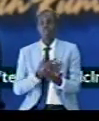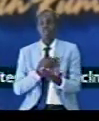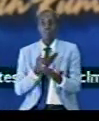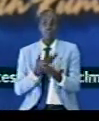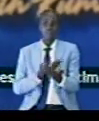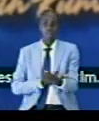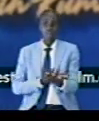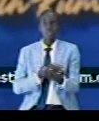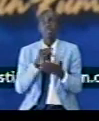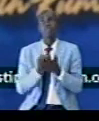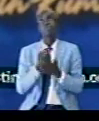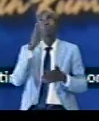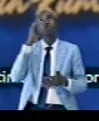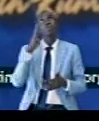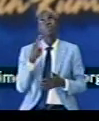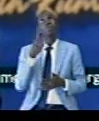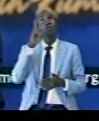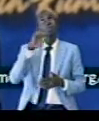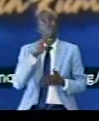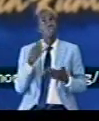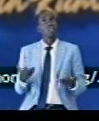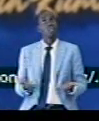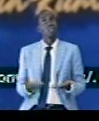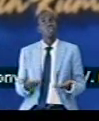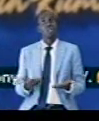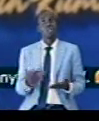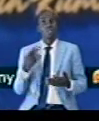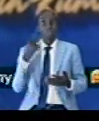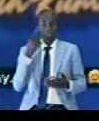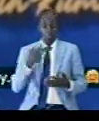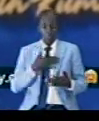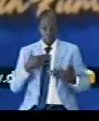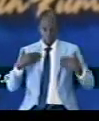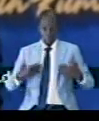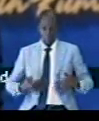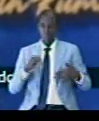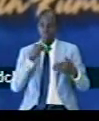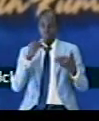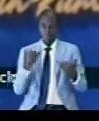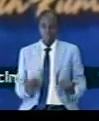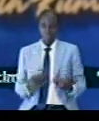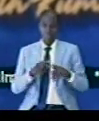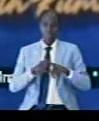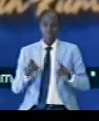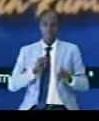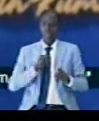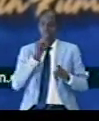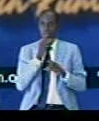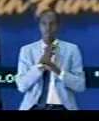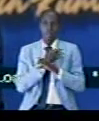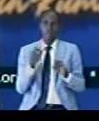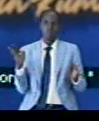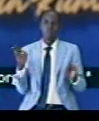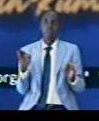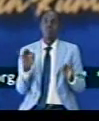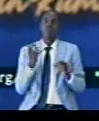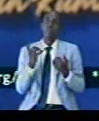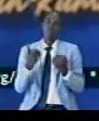say, God, you there yet? Now, so my body can't do okay, I can't do free. Now, they help me, thank